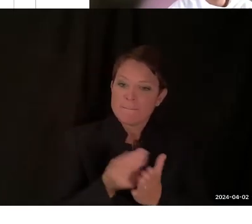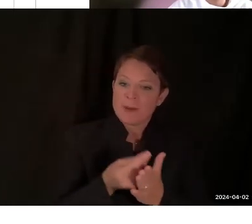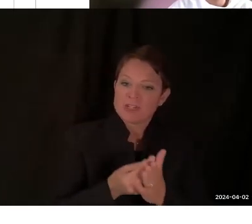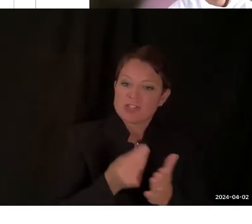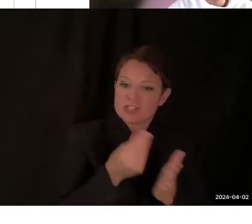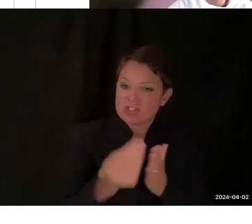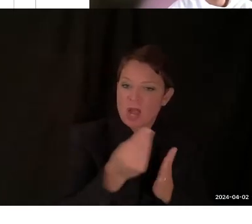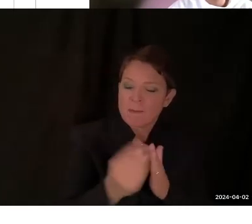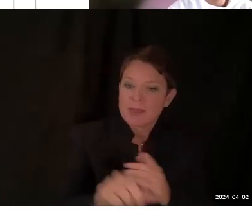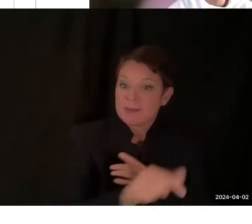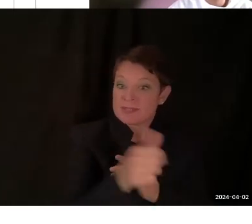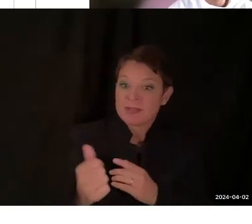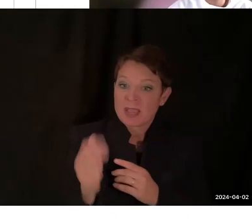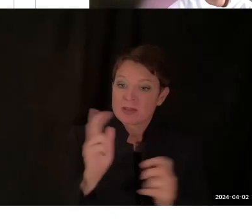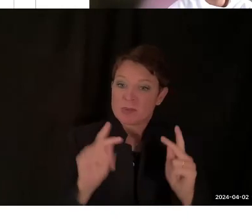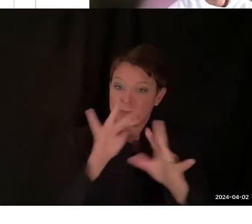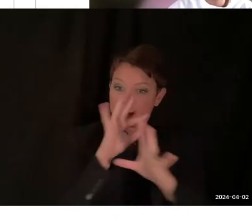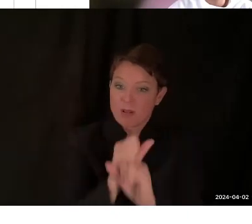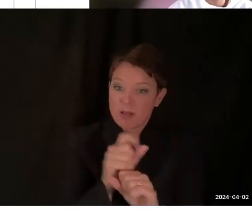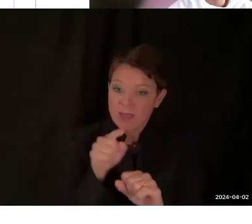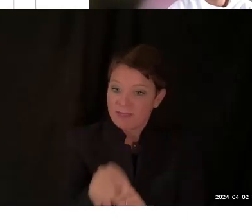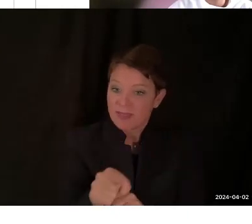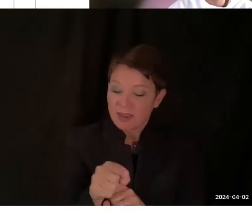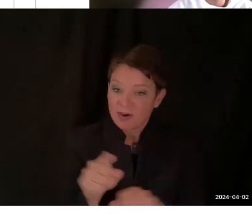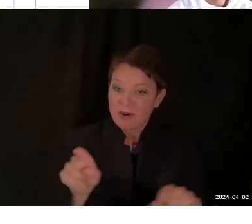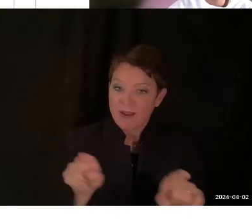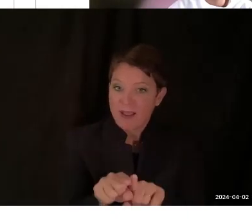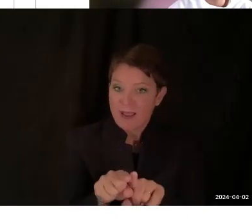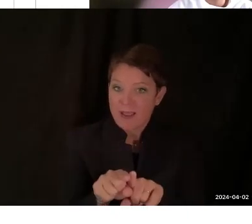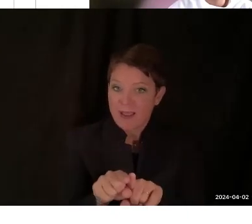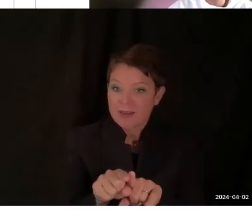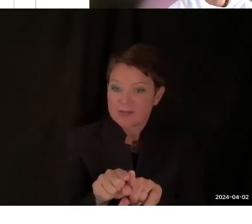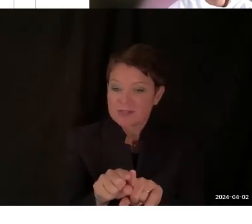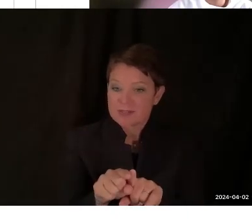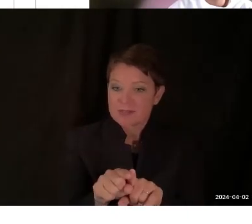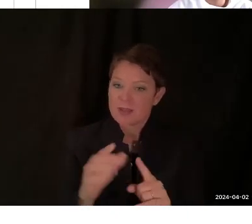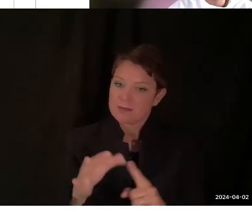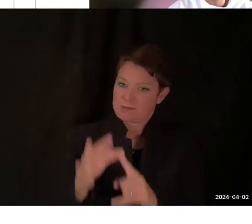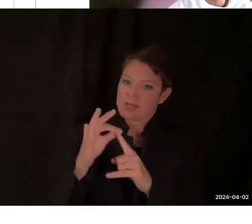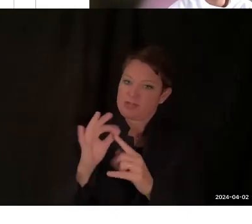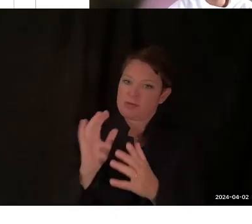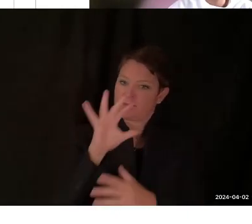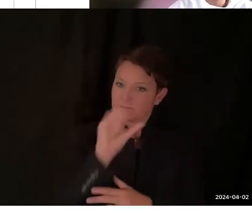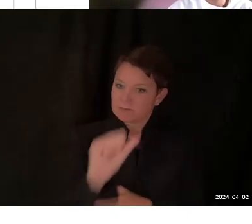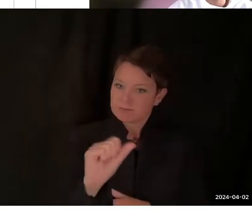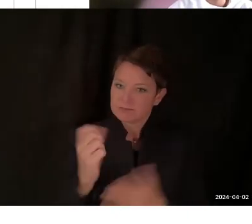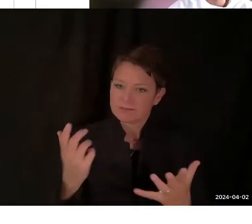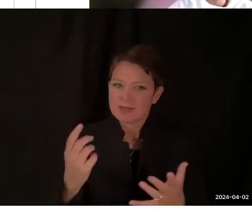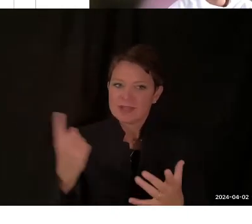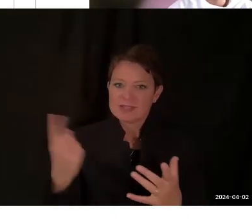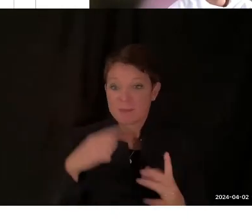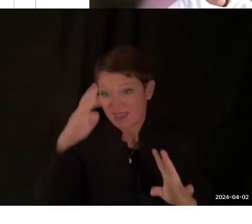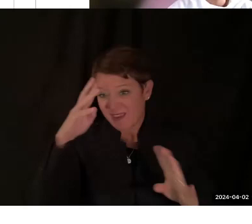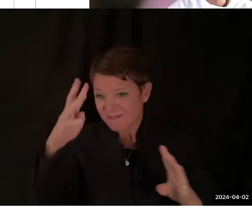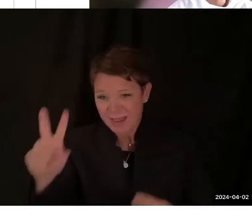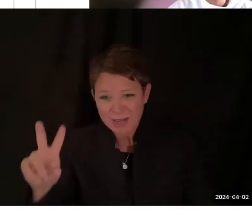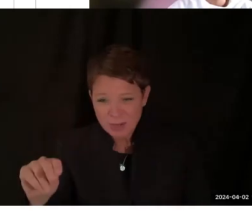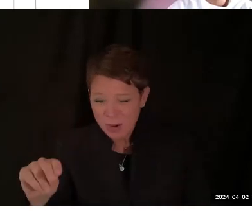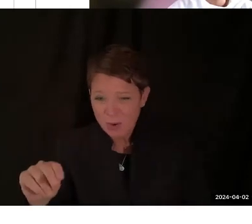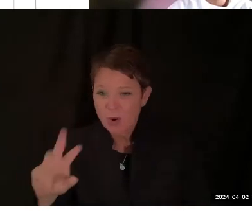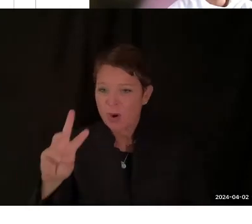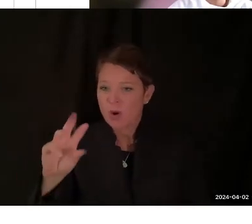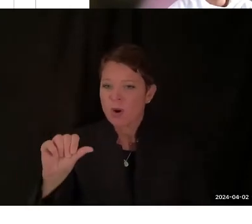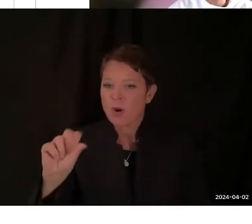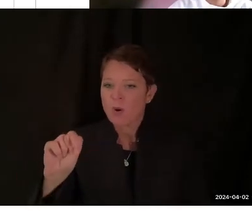there's something else that would bring people there as a feature. And this isn't stuff that we have to invent, right? When